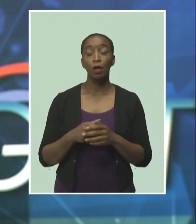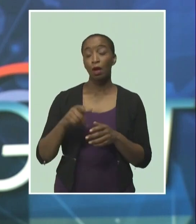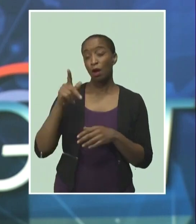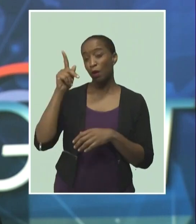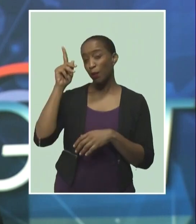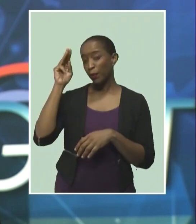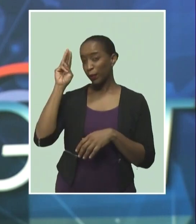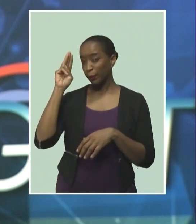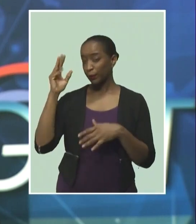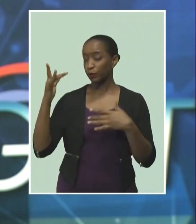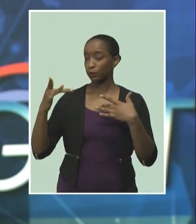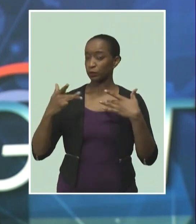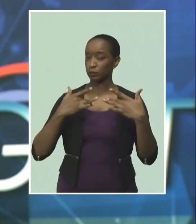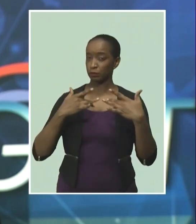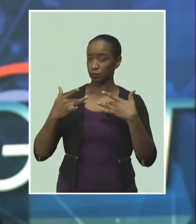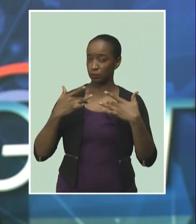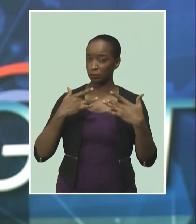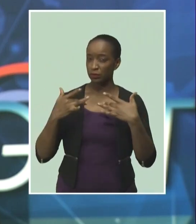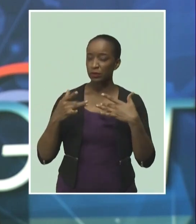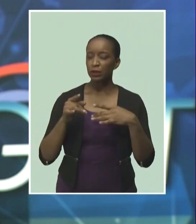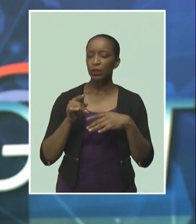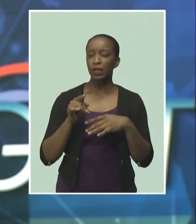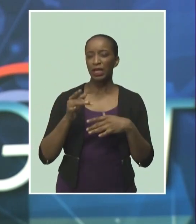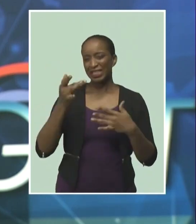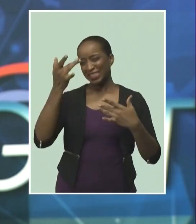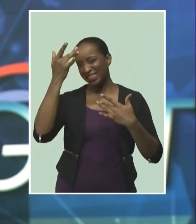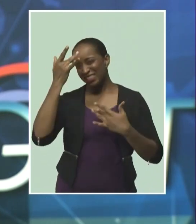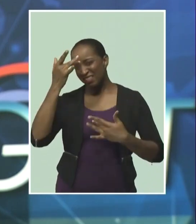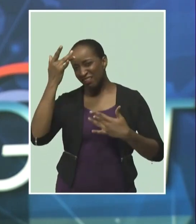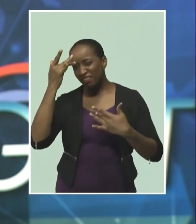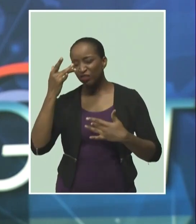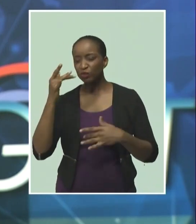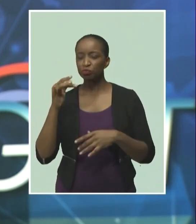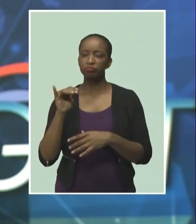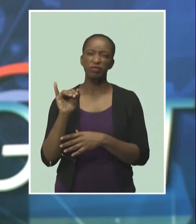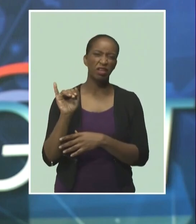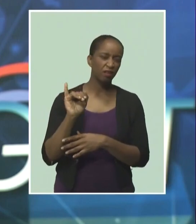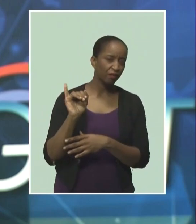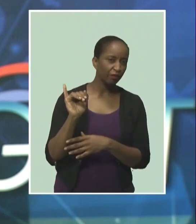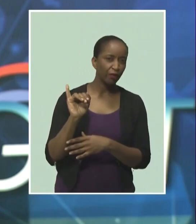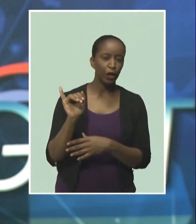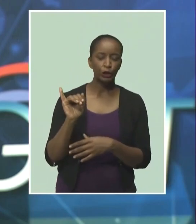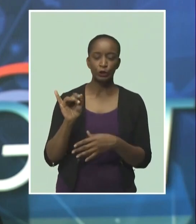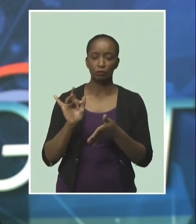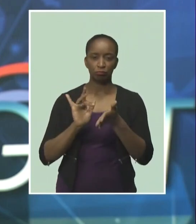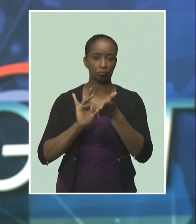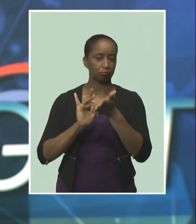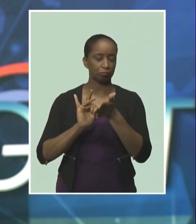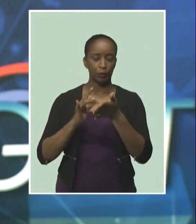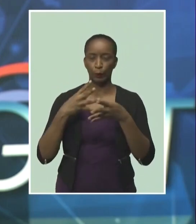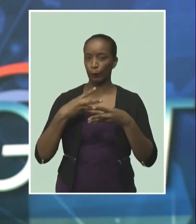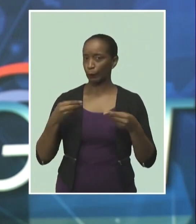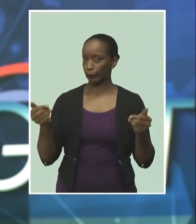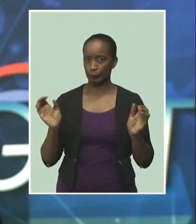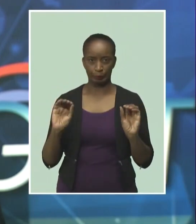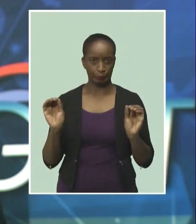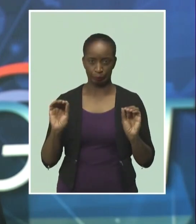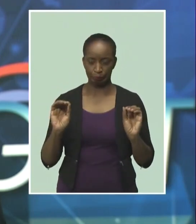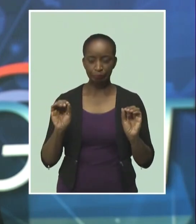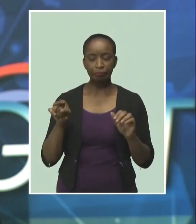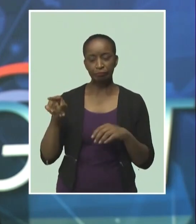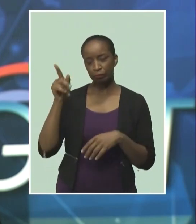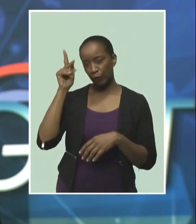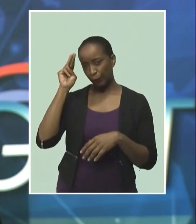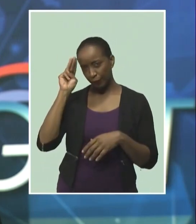concern about drug-resistant infections. Ms. Motley, the chair of the Global Leaders Group on Antimicrobial Resistance,